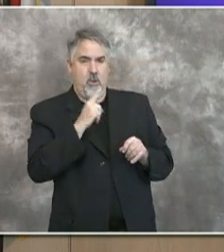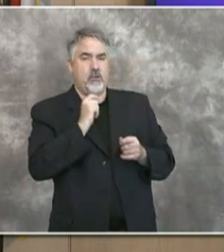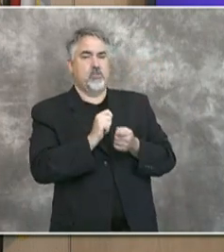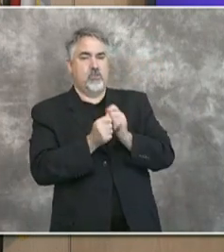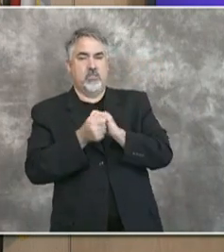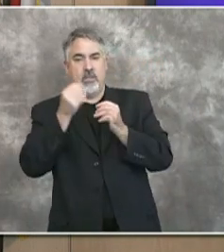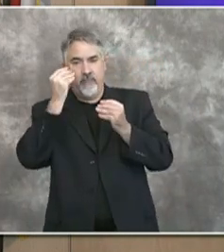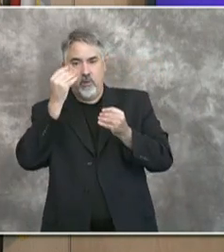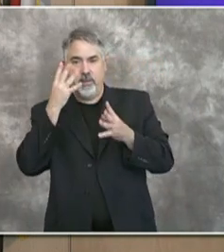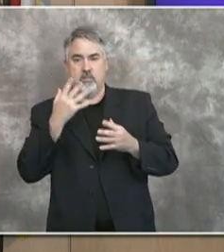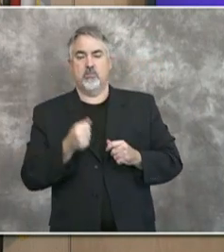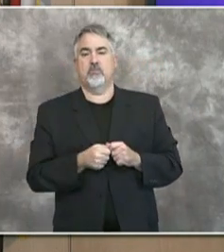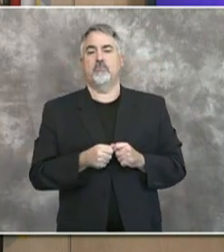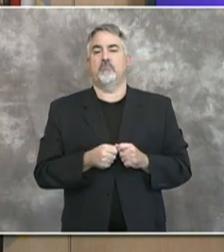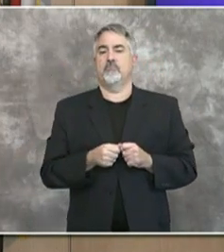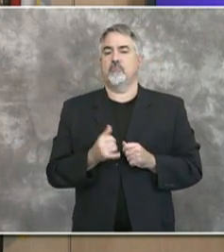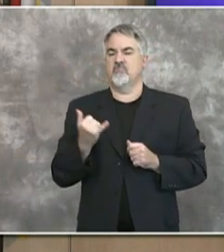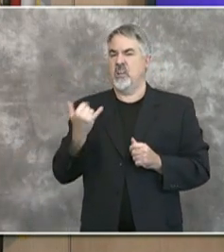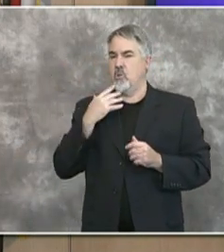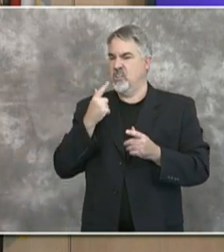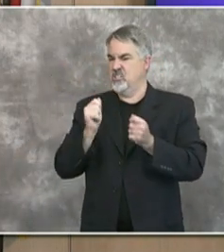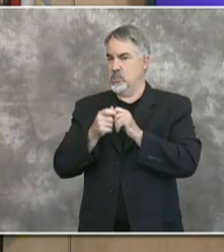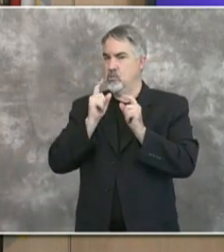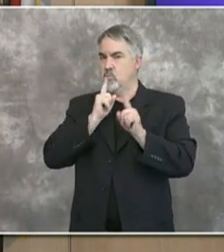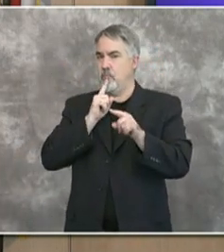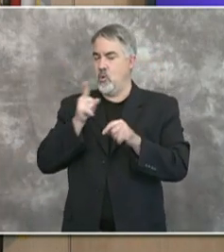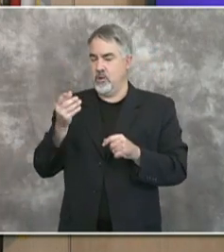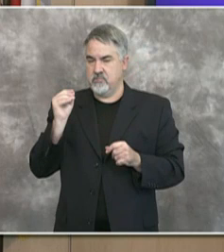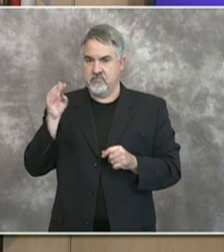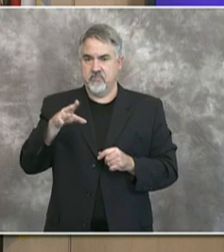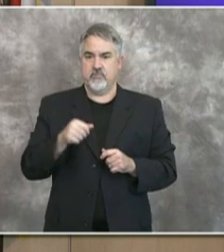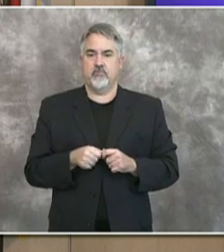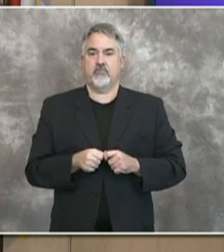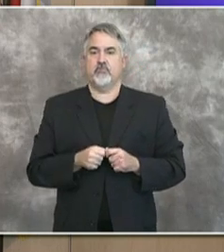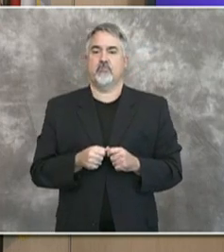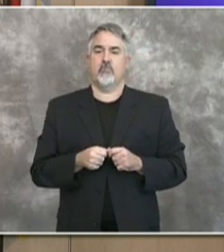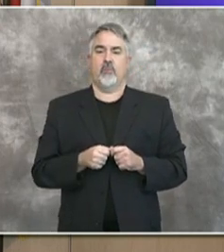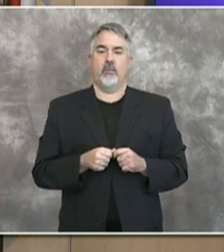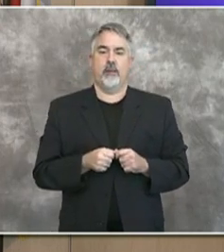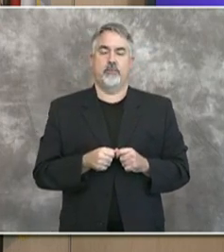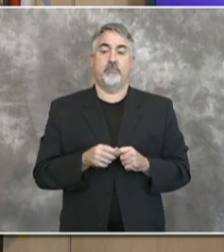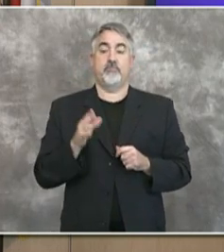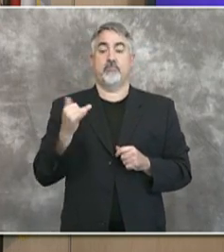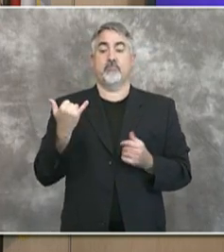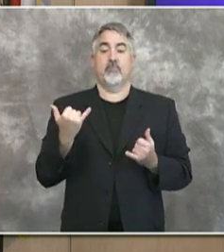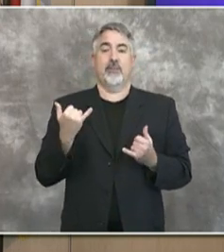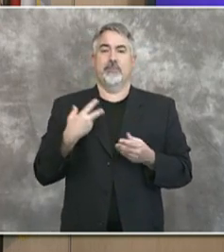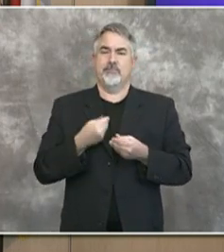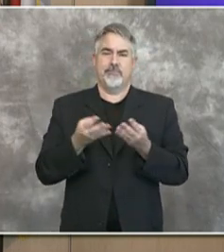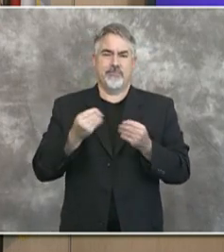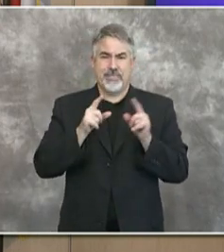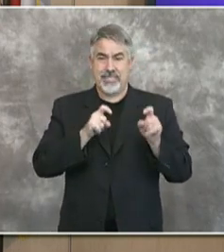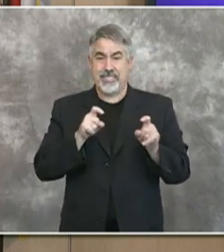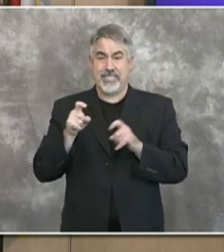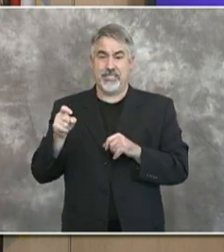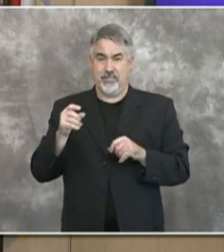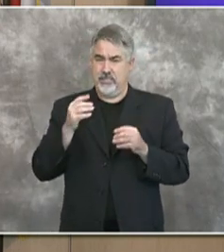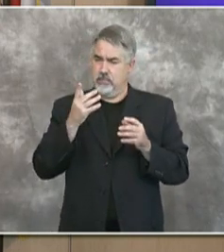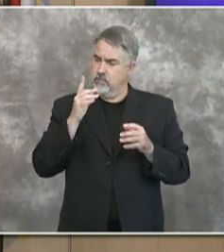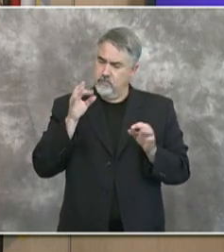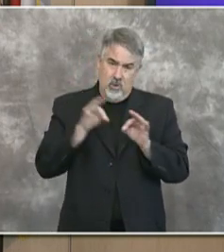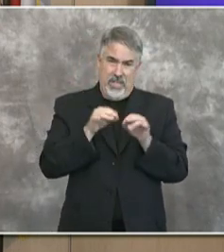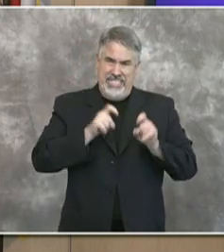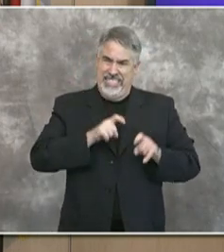to note that this format change corresponds with the rapid rise and increase in testing. We always knew that as we did more testing, we would see